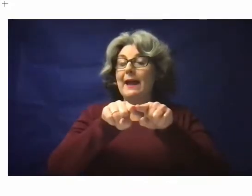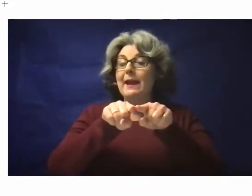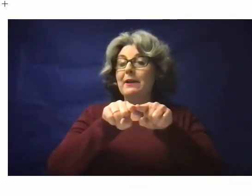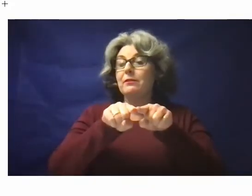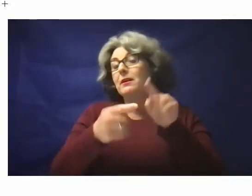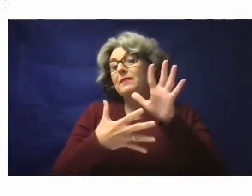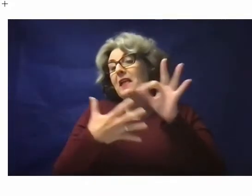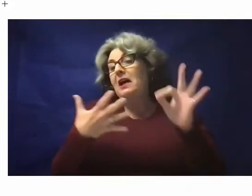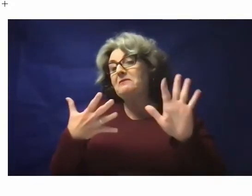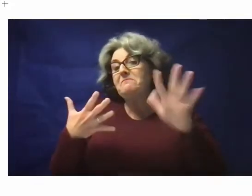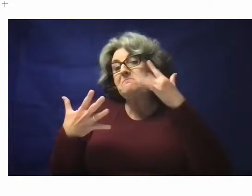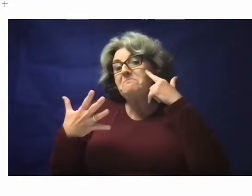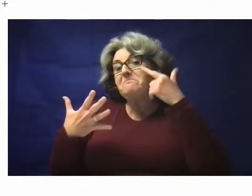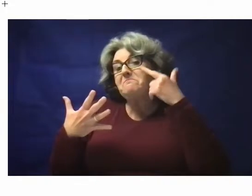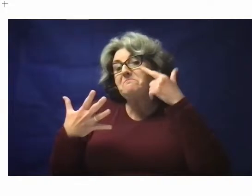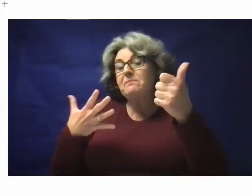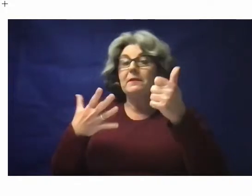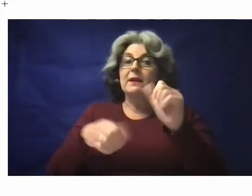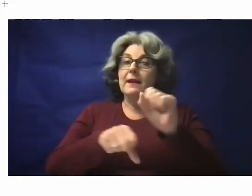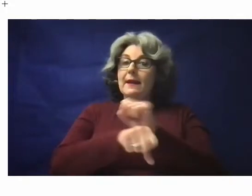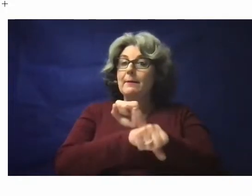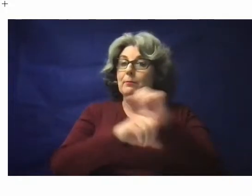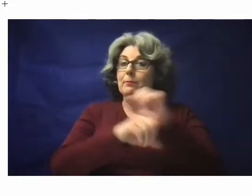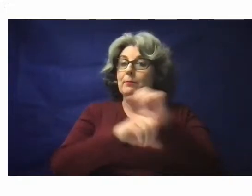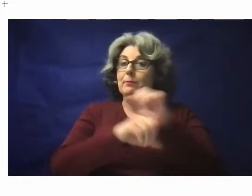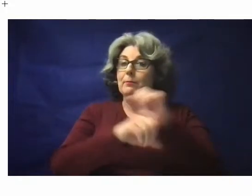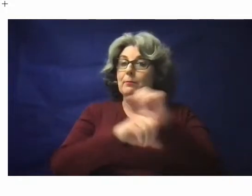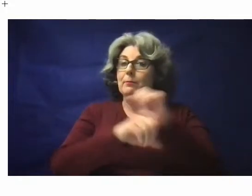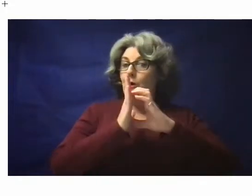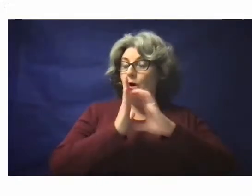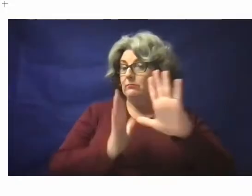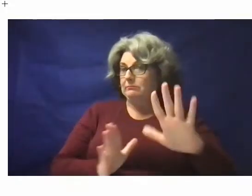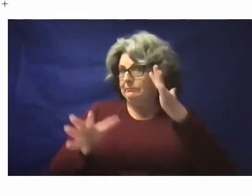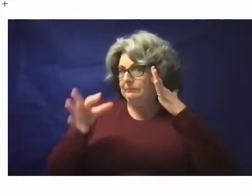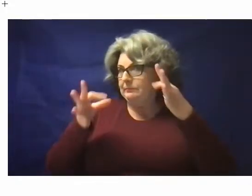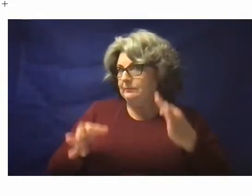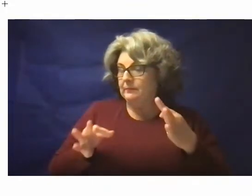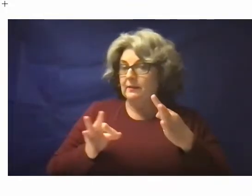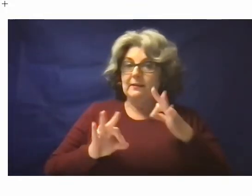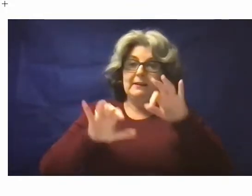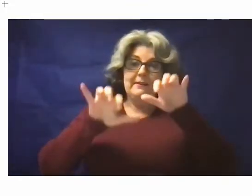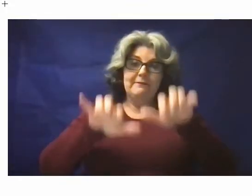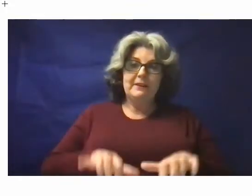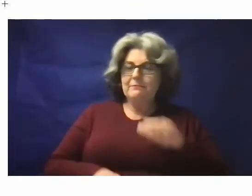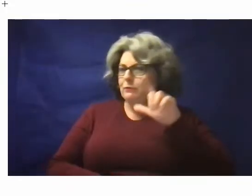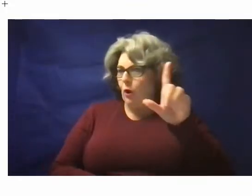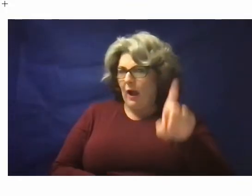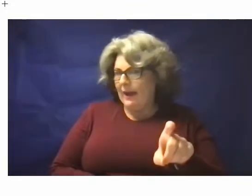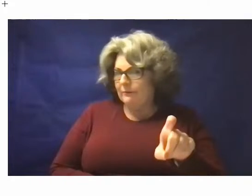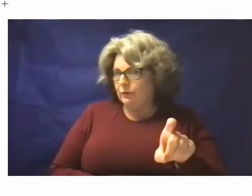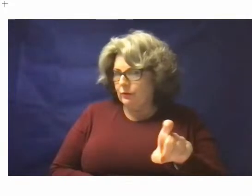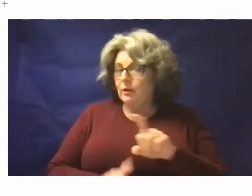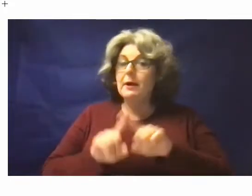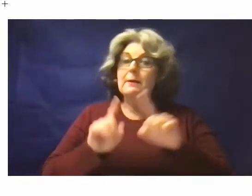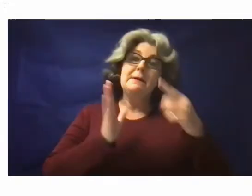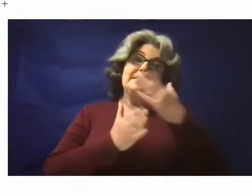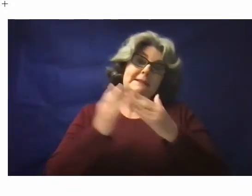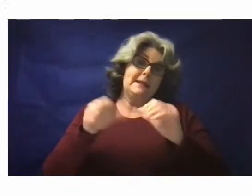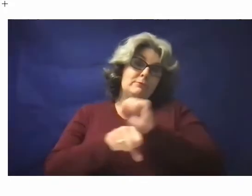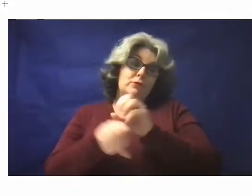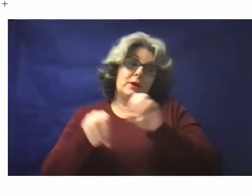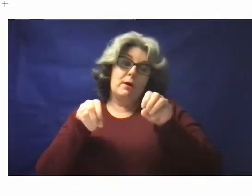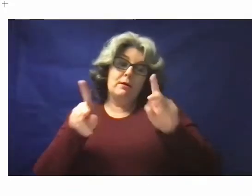information. The employment equity section is optional. You don't have to complete it to apply. However, some job opportunities are